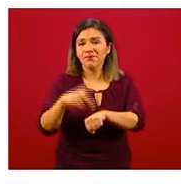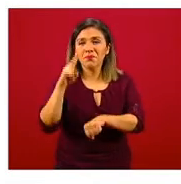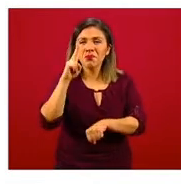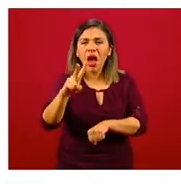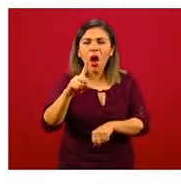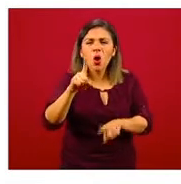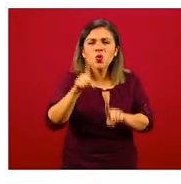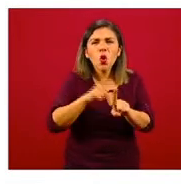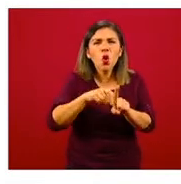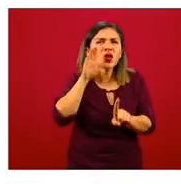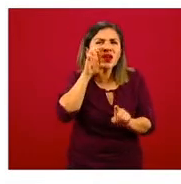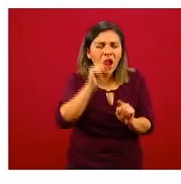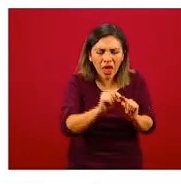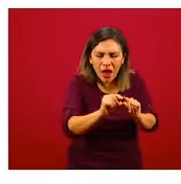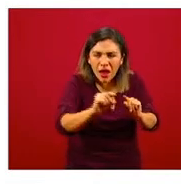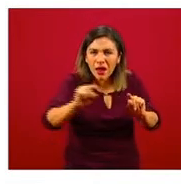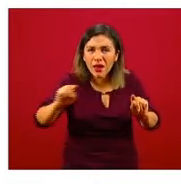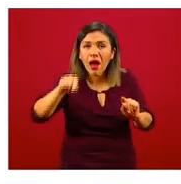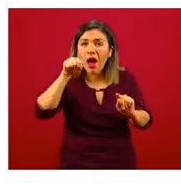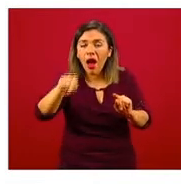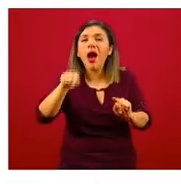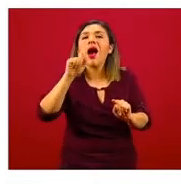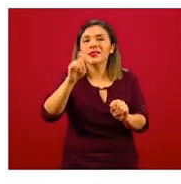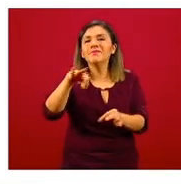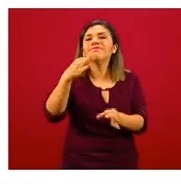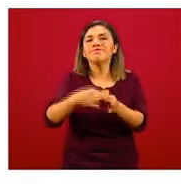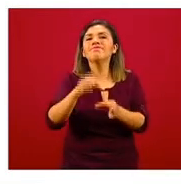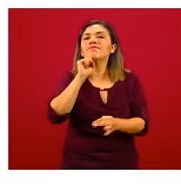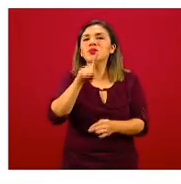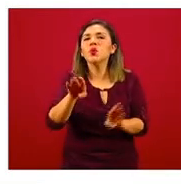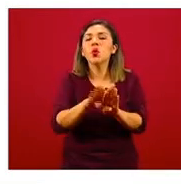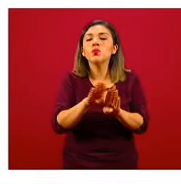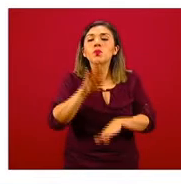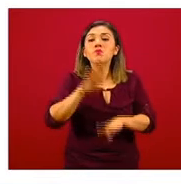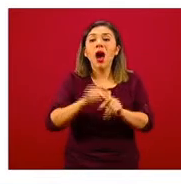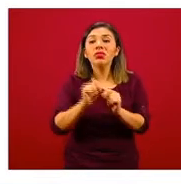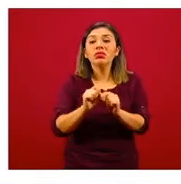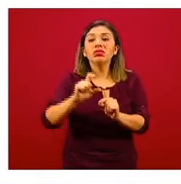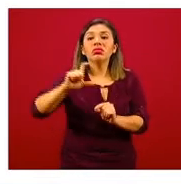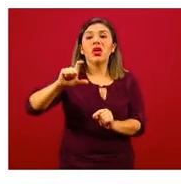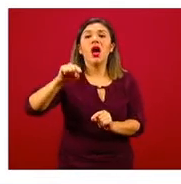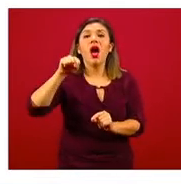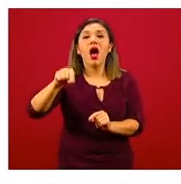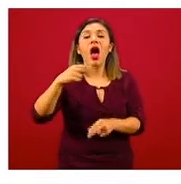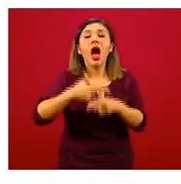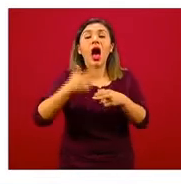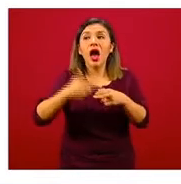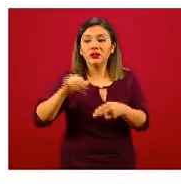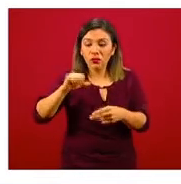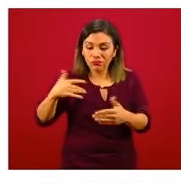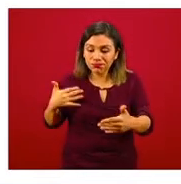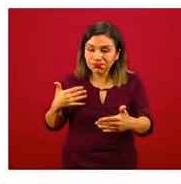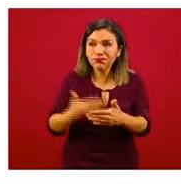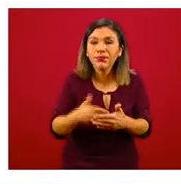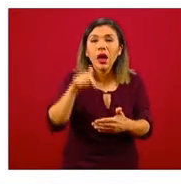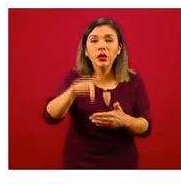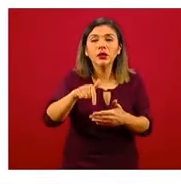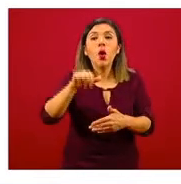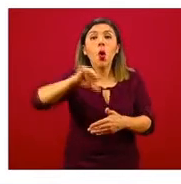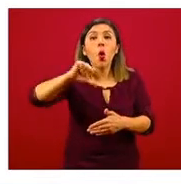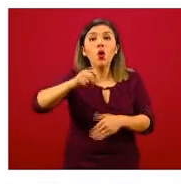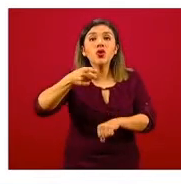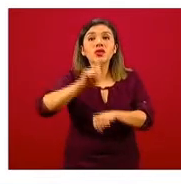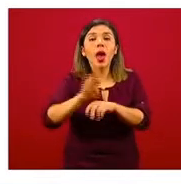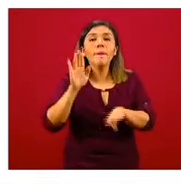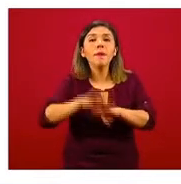3,329 new cases. This is an increase of 5.3% versus yesterday. And you can see this